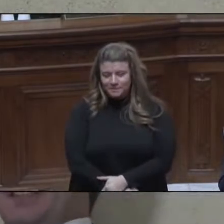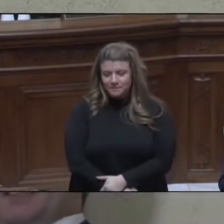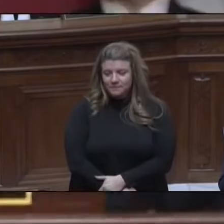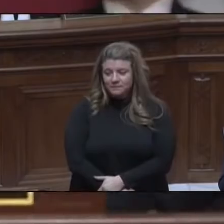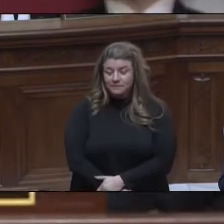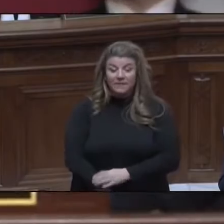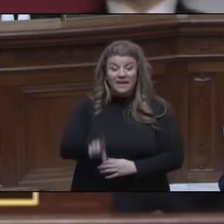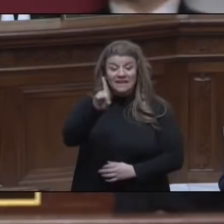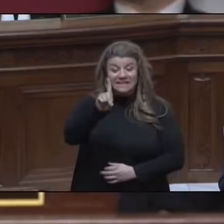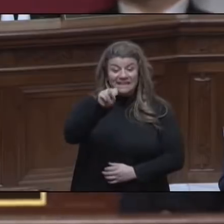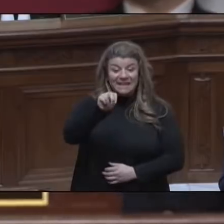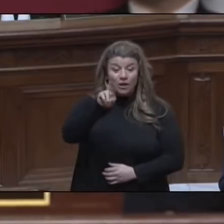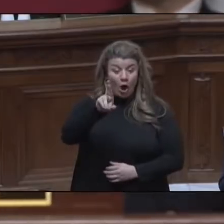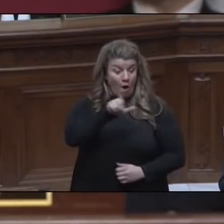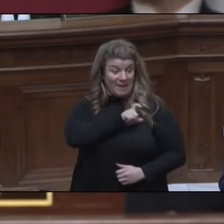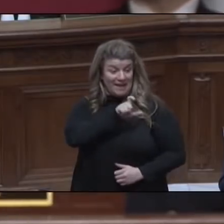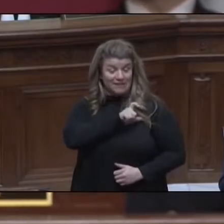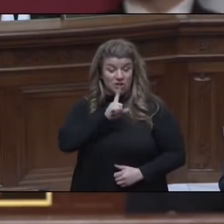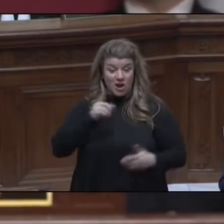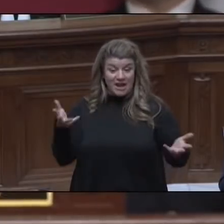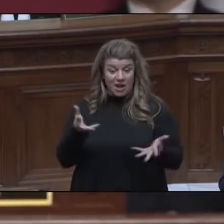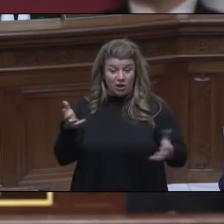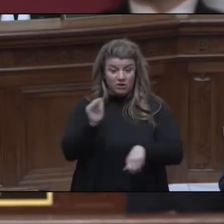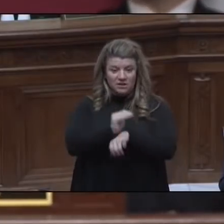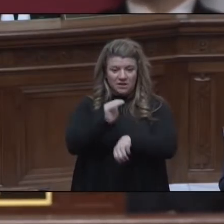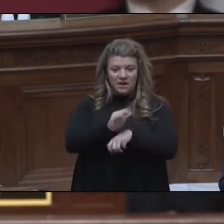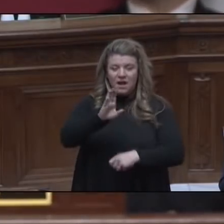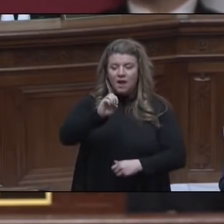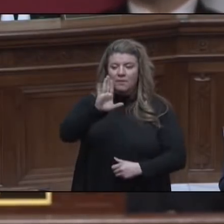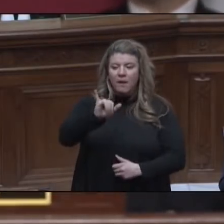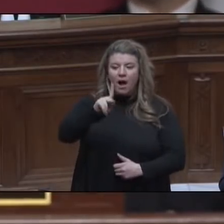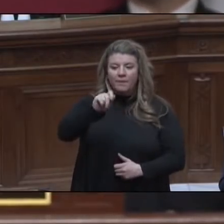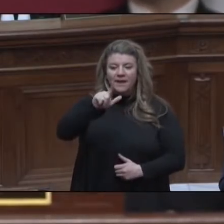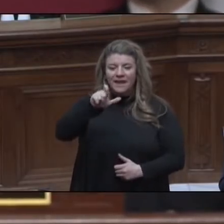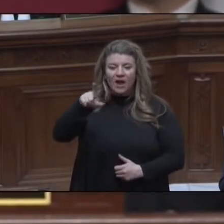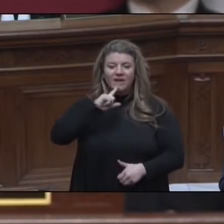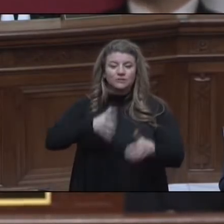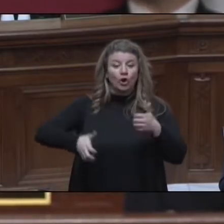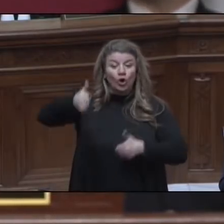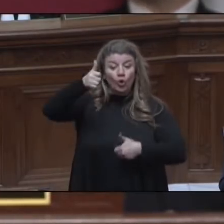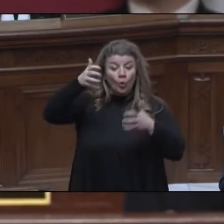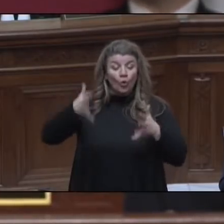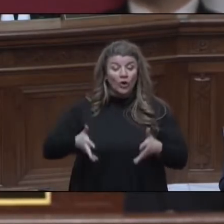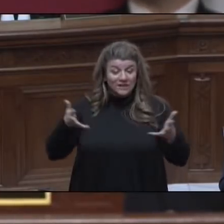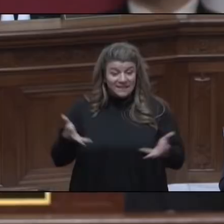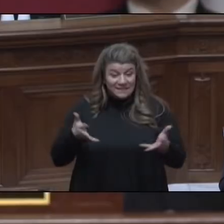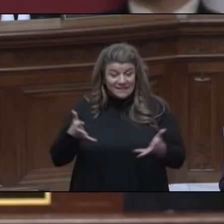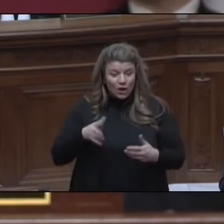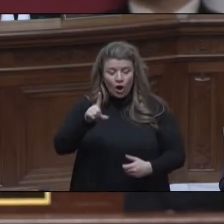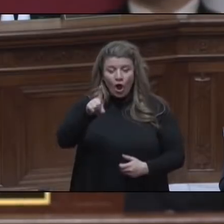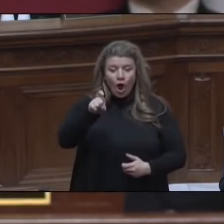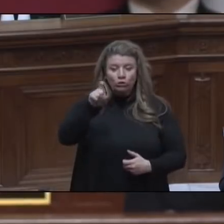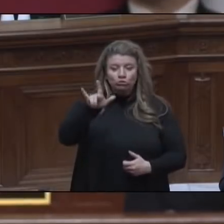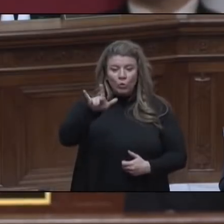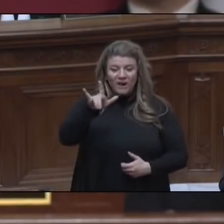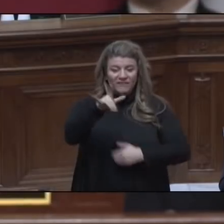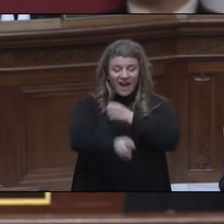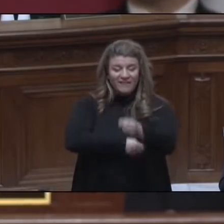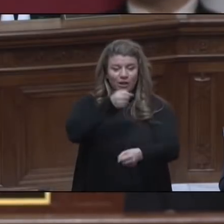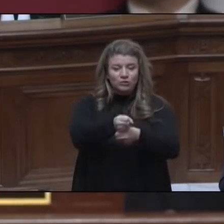The DNR police are with us tonight. Bobby Kales, our colonel's here. The